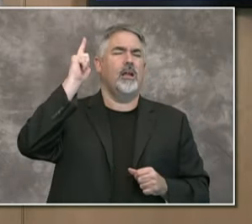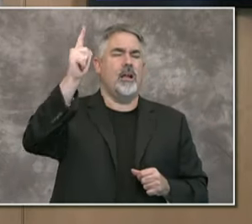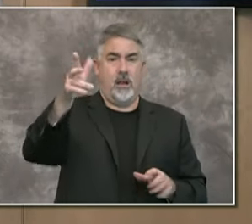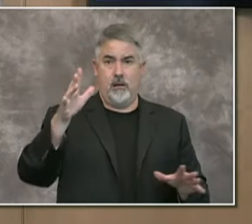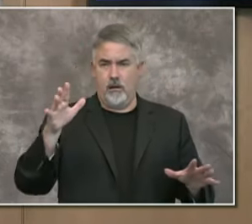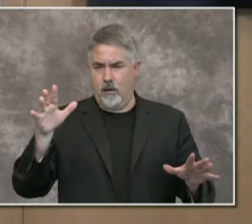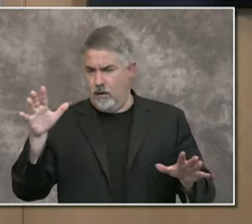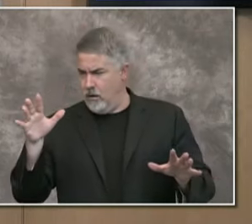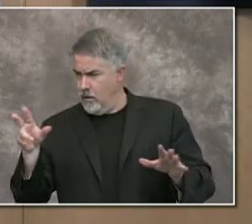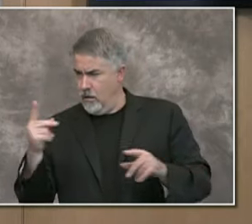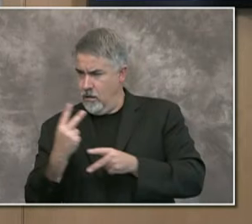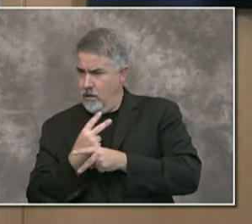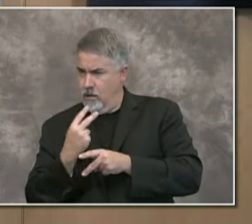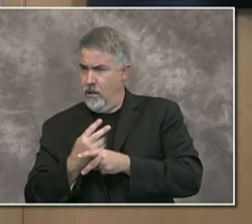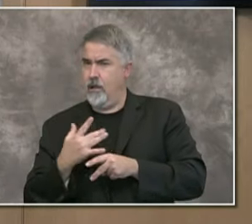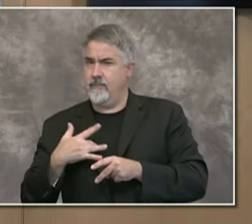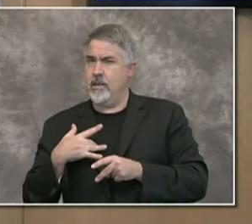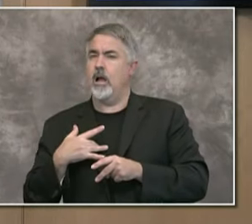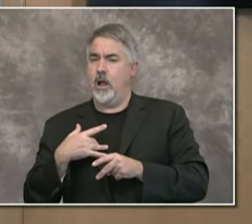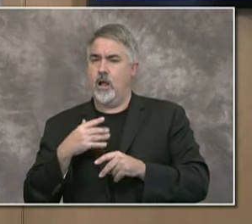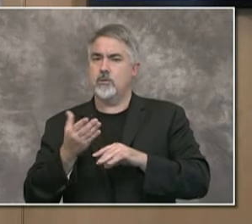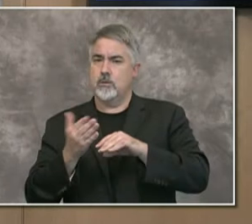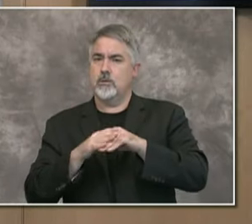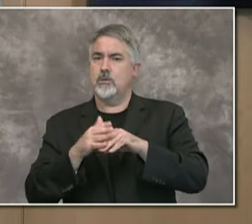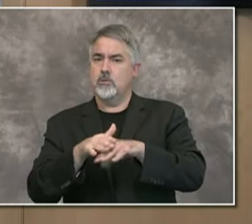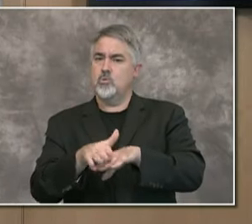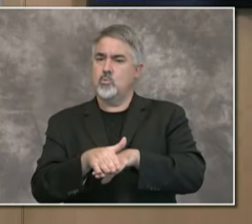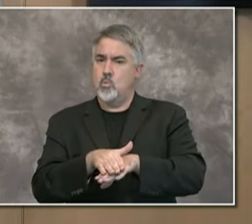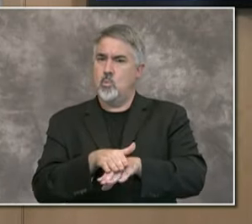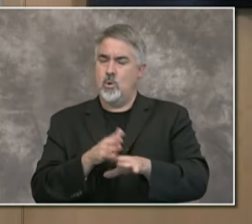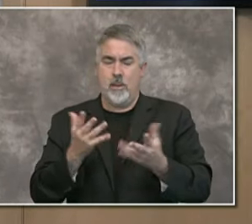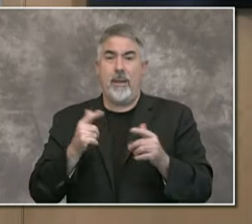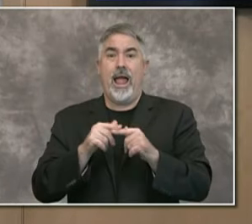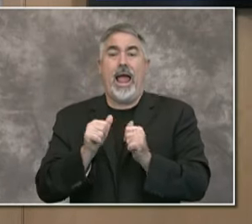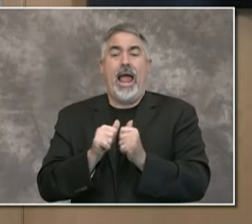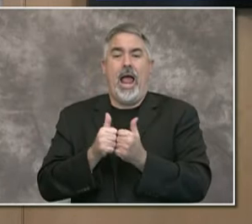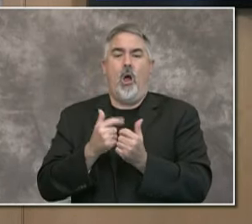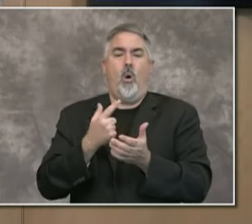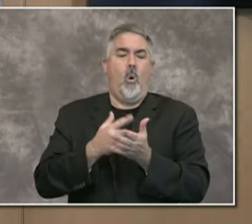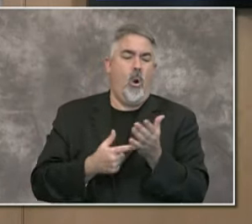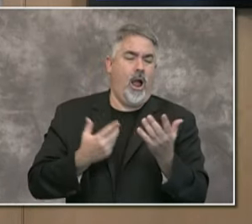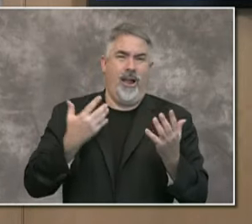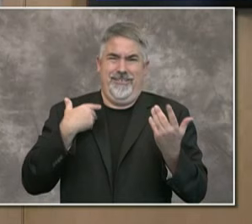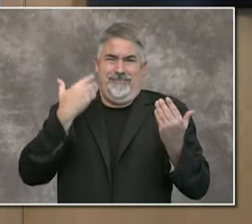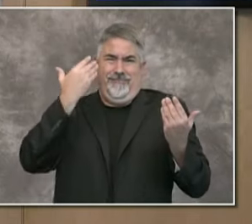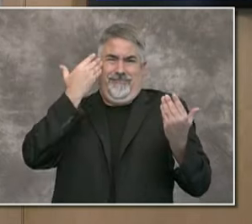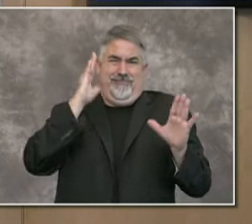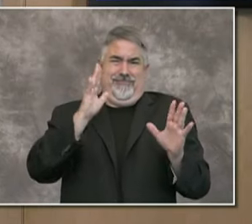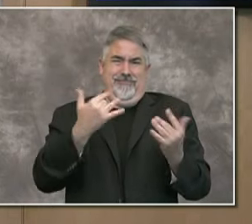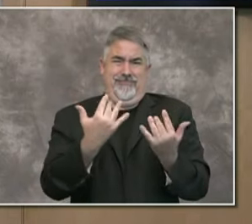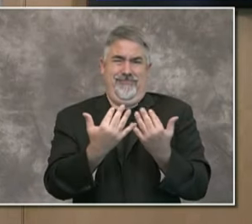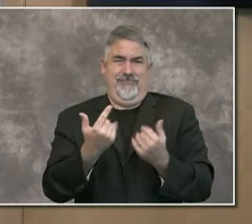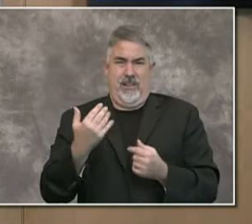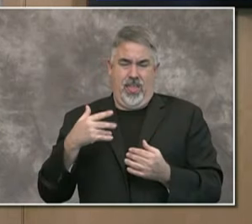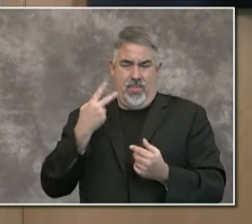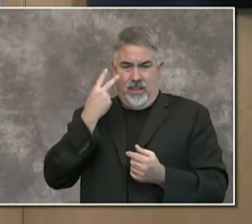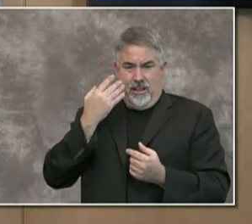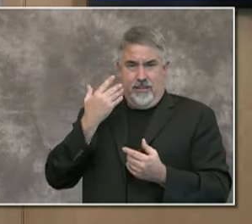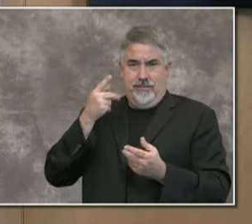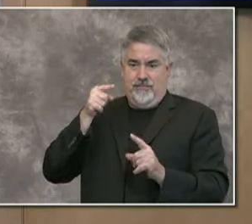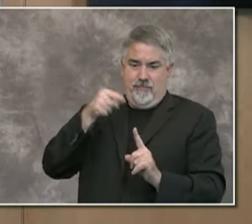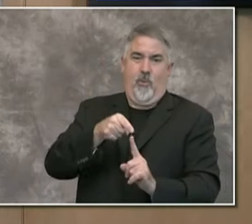And at that point, I think it will be a very gradual undoing. Again, referencing the lessons from 1918,